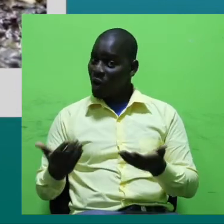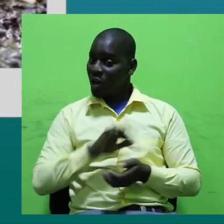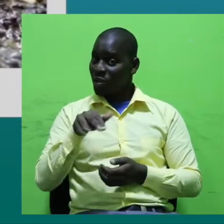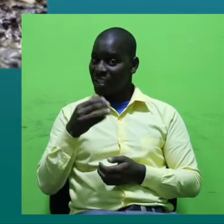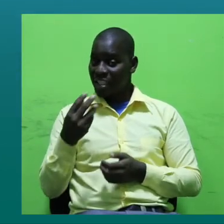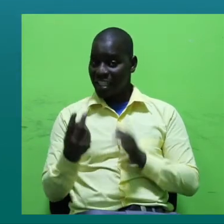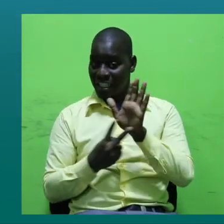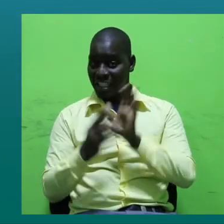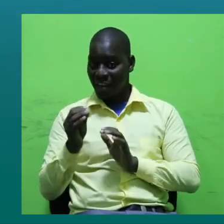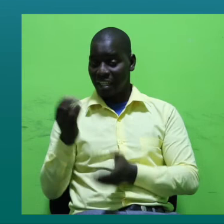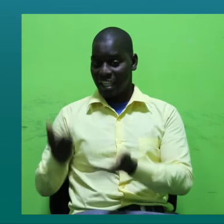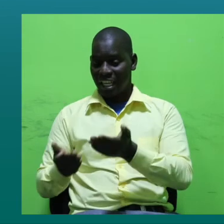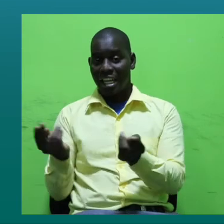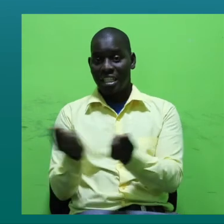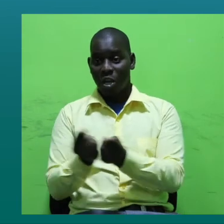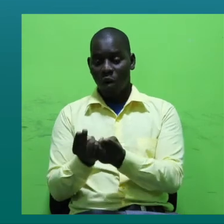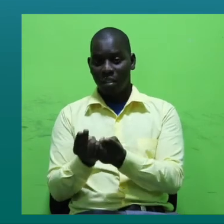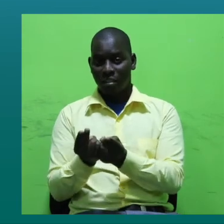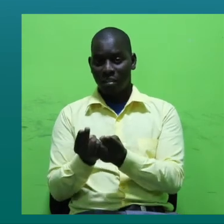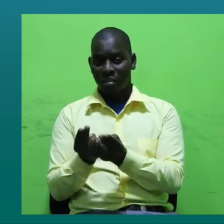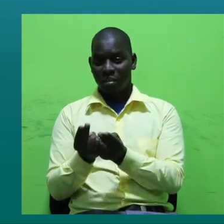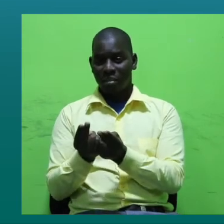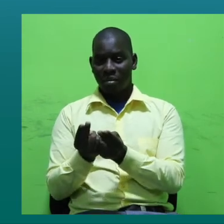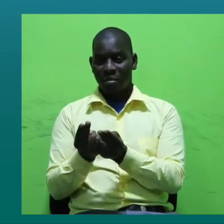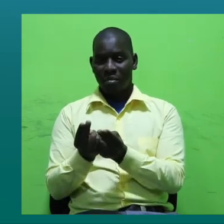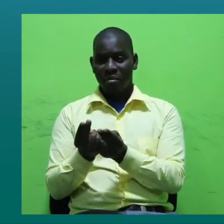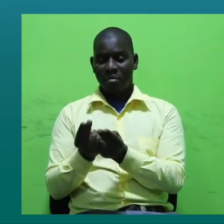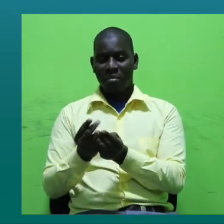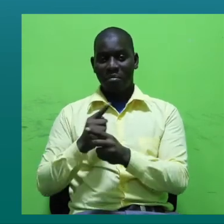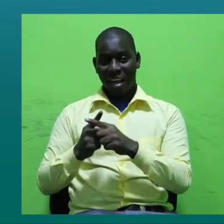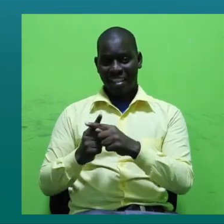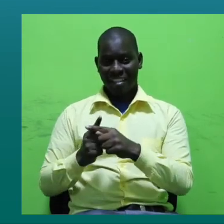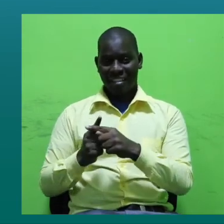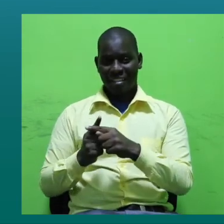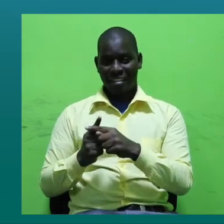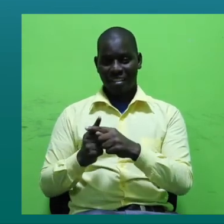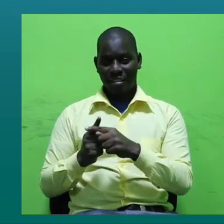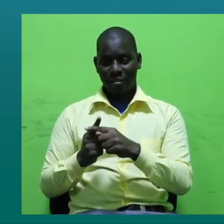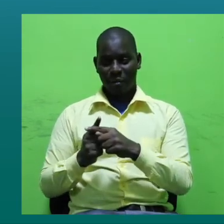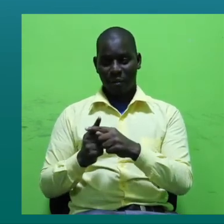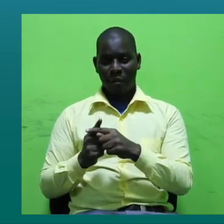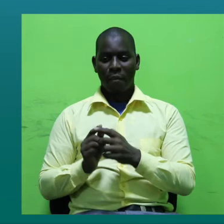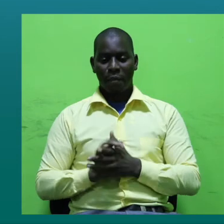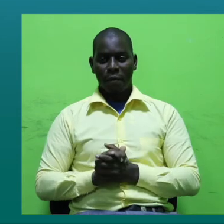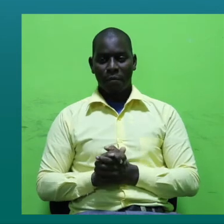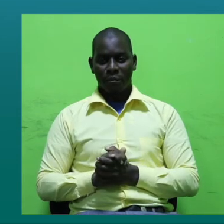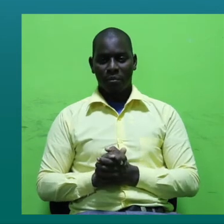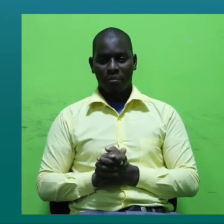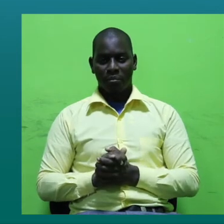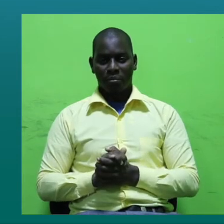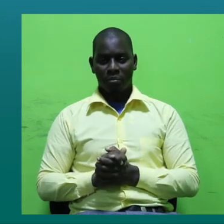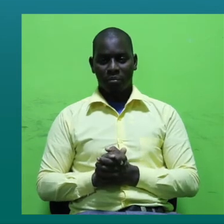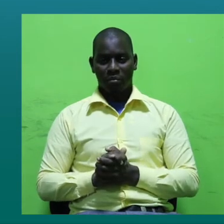damp places. Asking question. The second step where the biologists ask a question on what